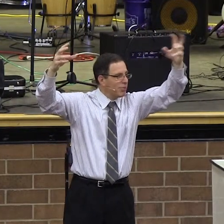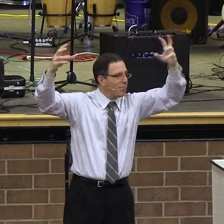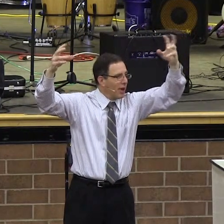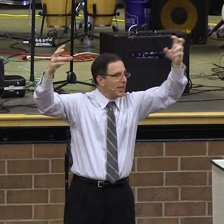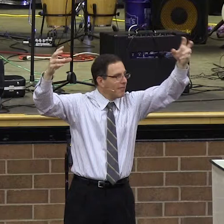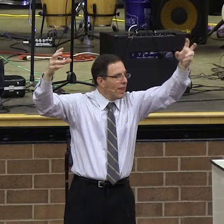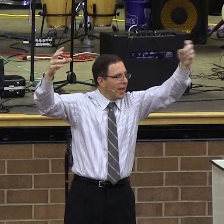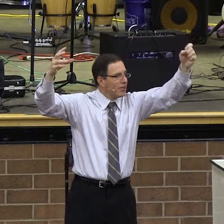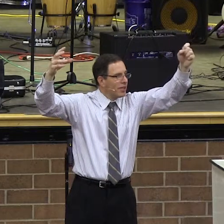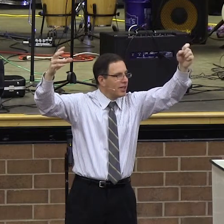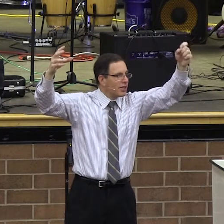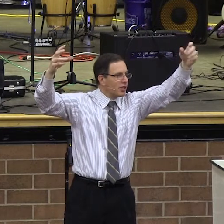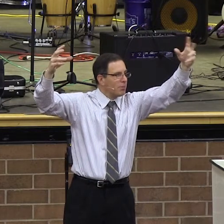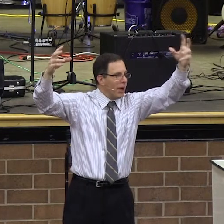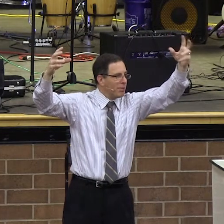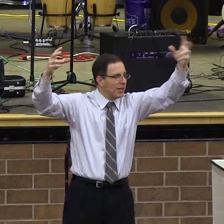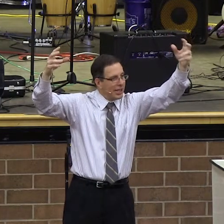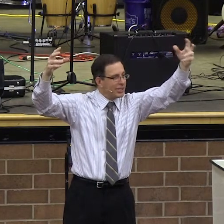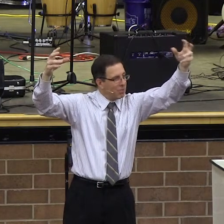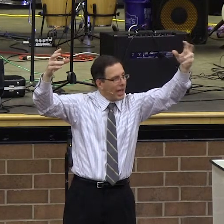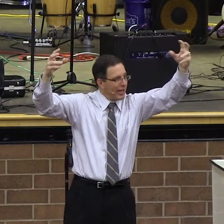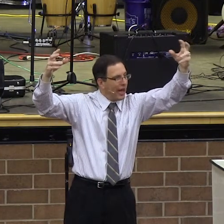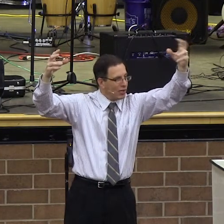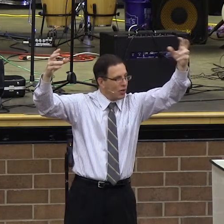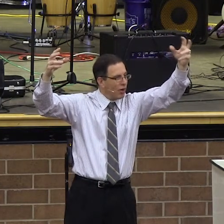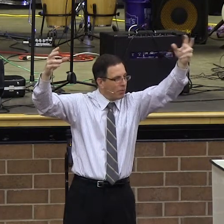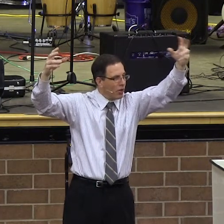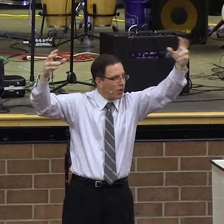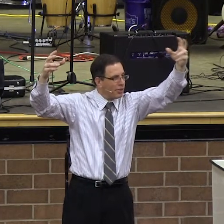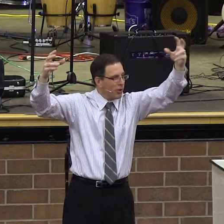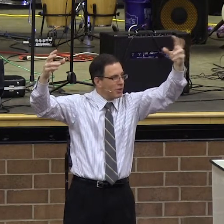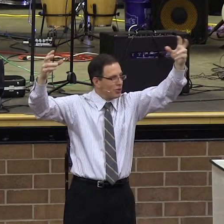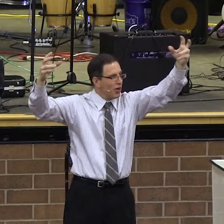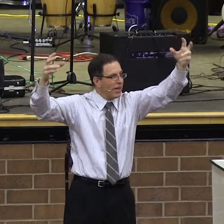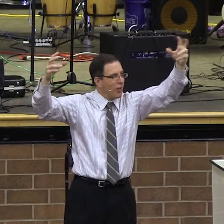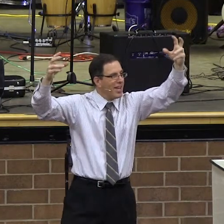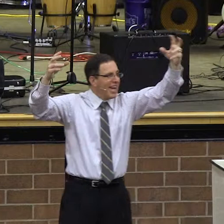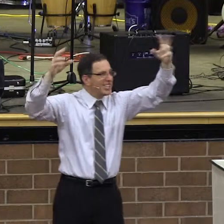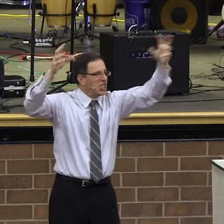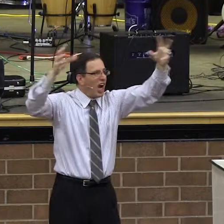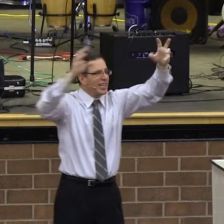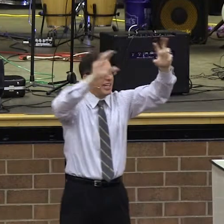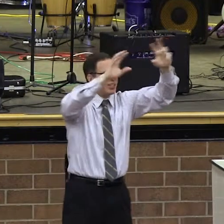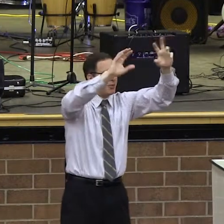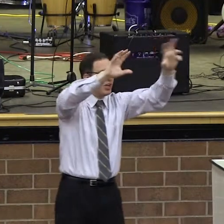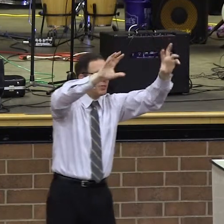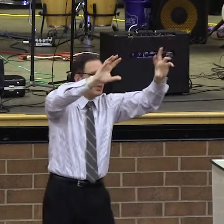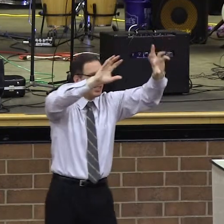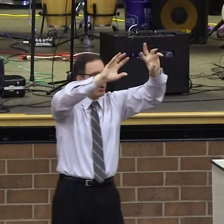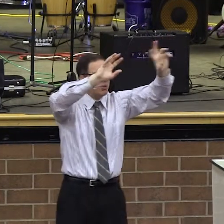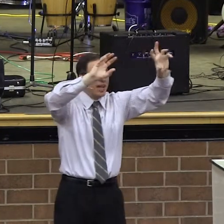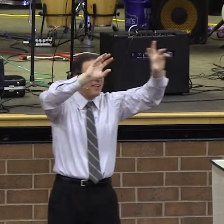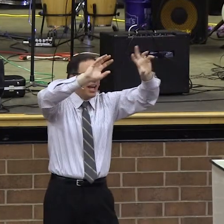it's really bright Hallelujah there's a good probability it's a planet not a star but we call it the Morning Star anyway it's shining and it's like